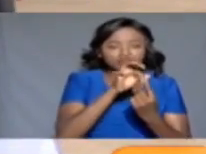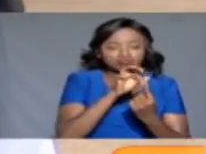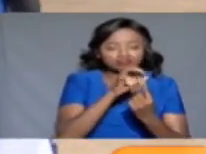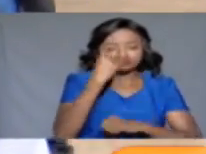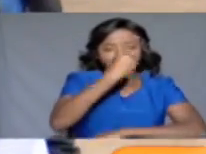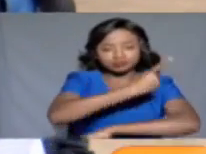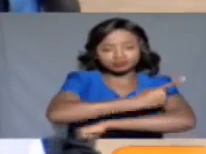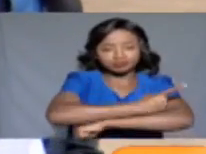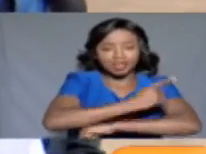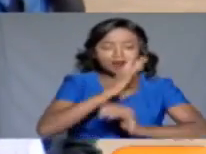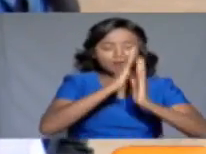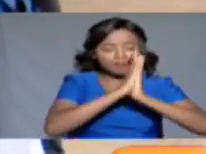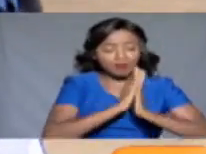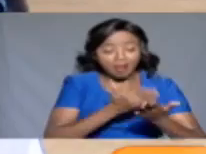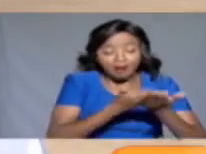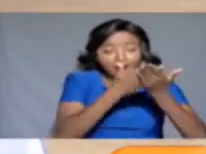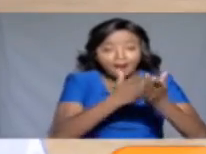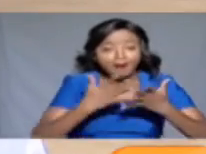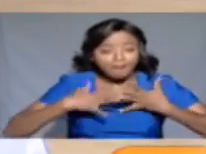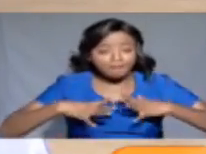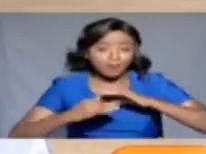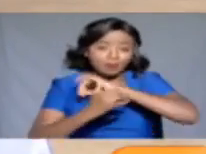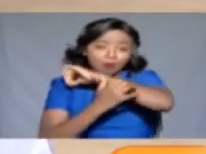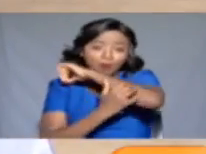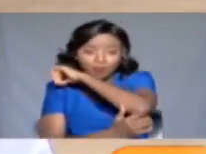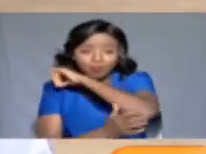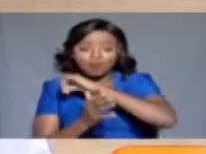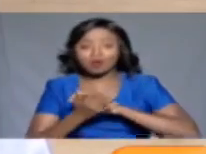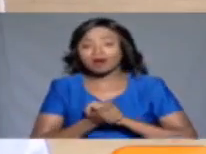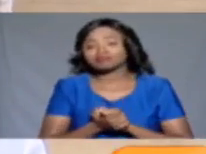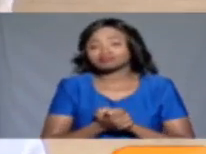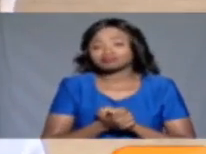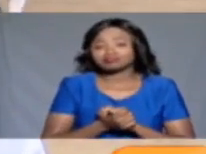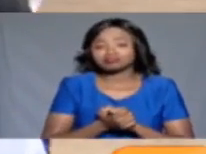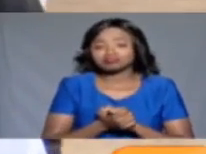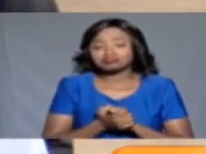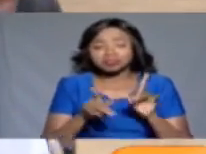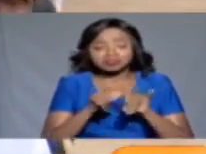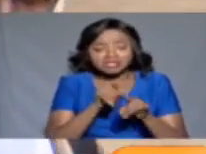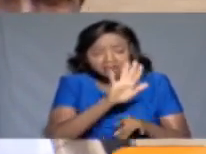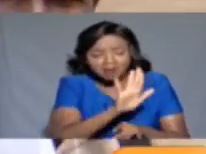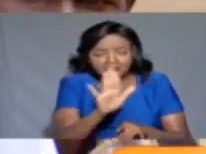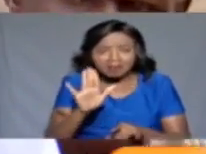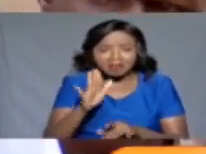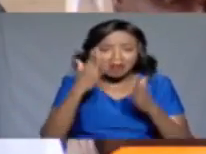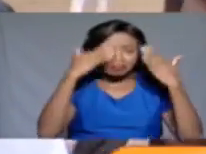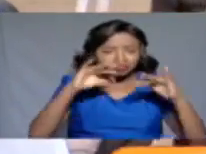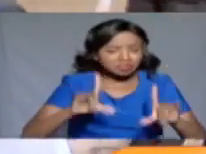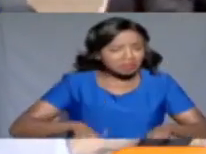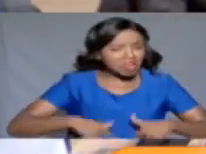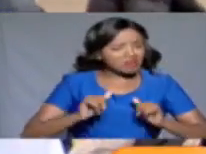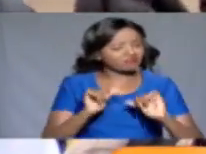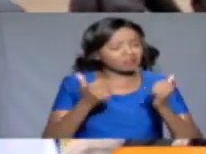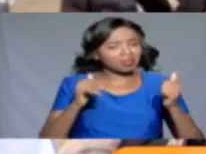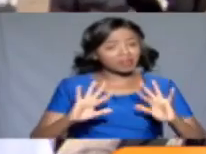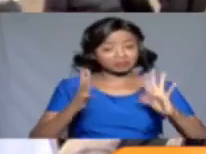We assist our poor people to make sure that life for Muslims is a better place. And for